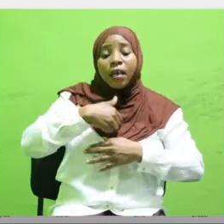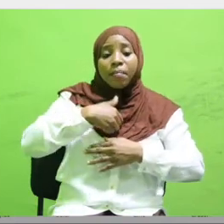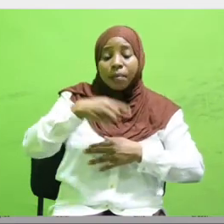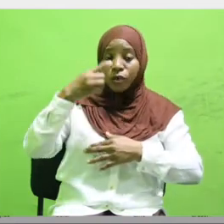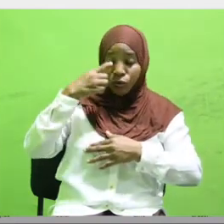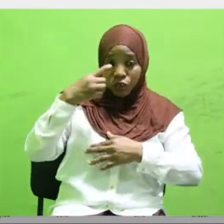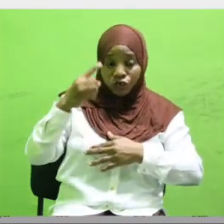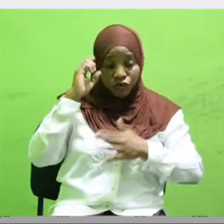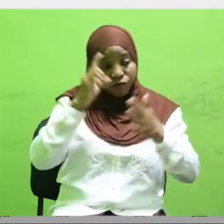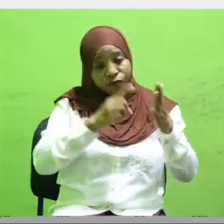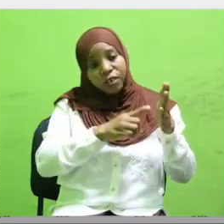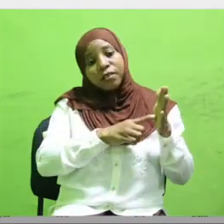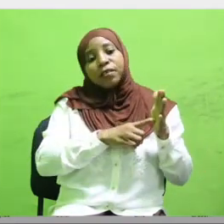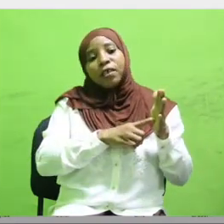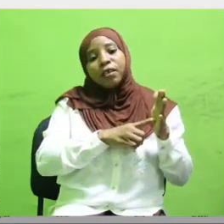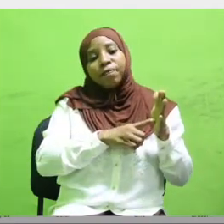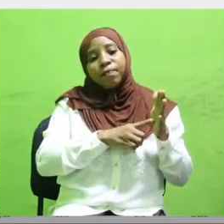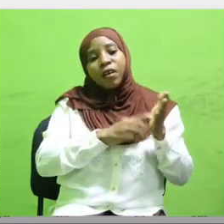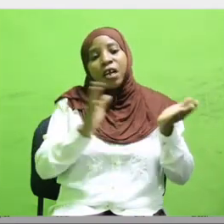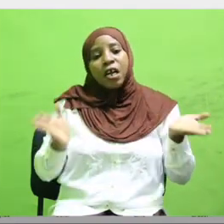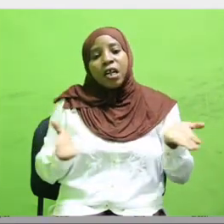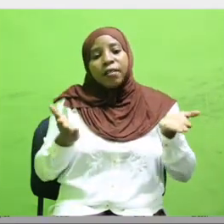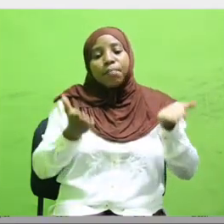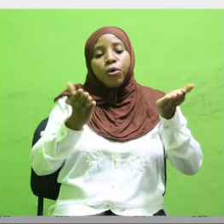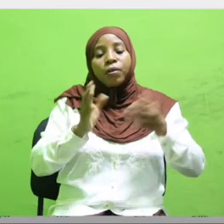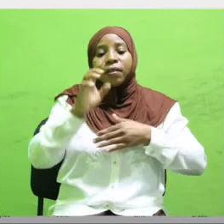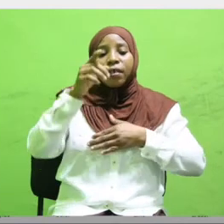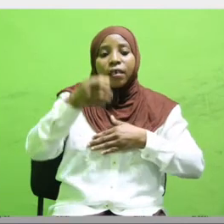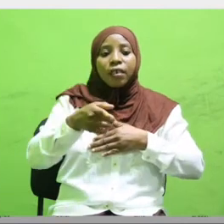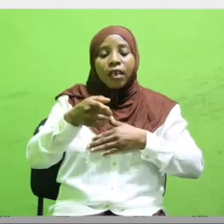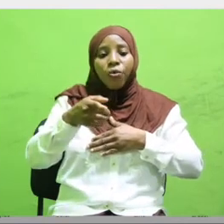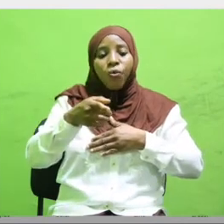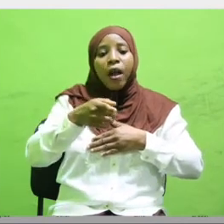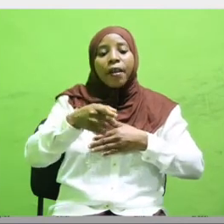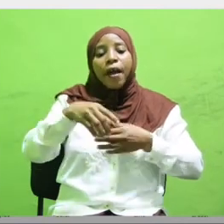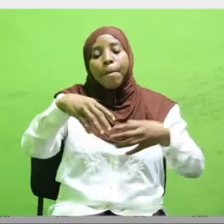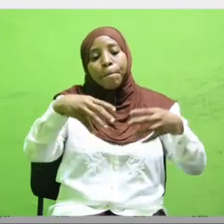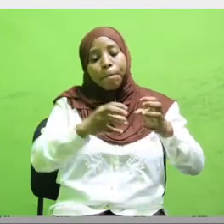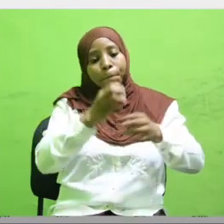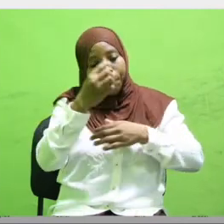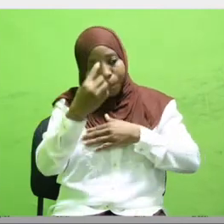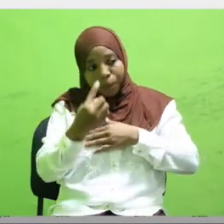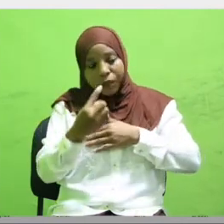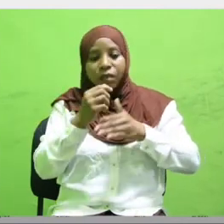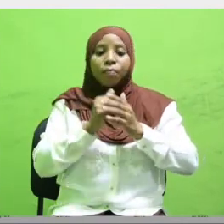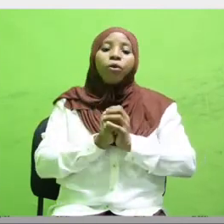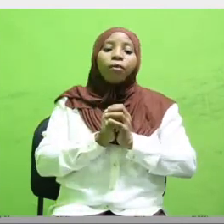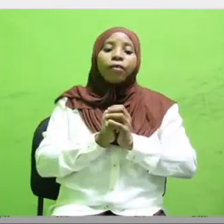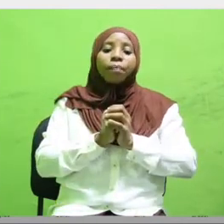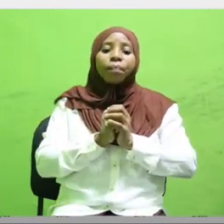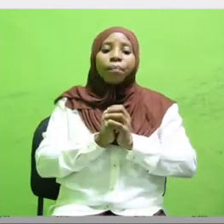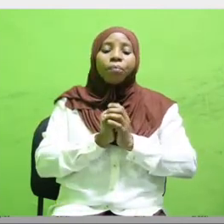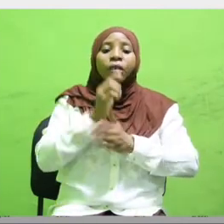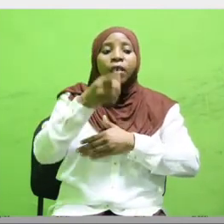similarities. It only depends on your time. But there are some common similarities which can be shown. For